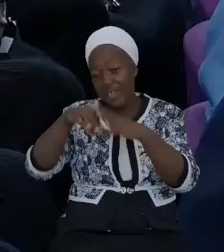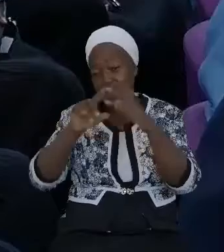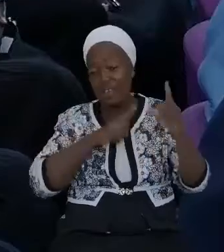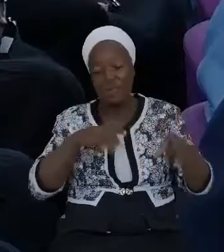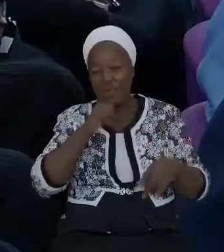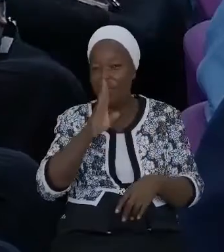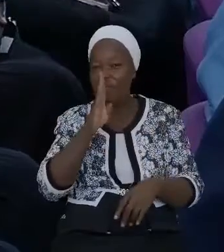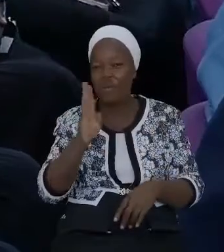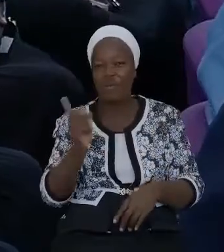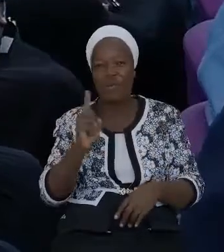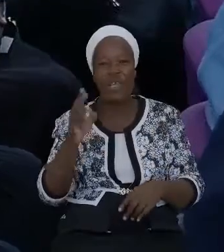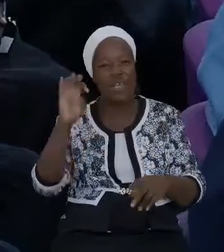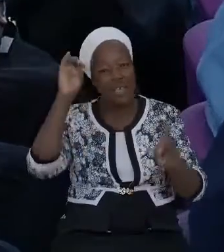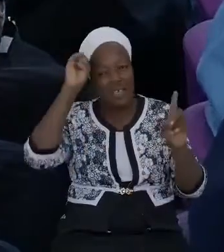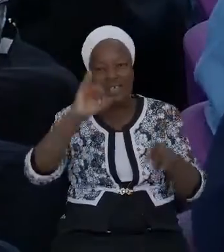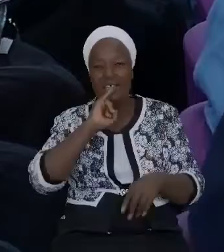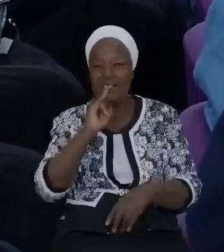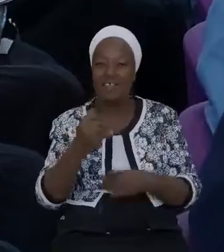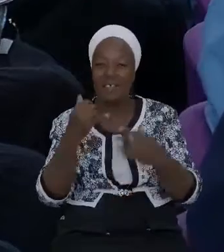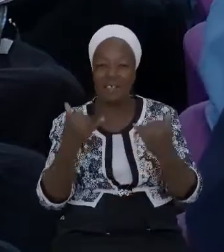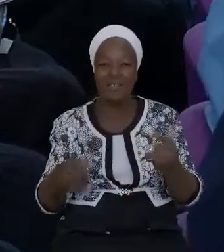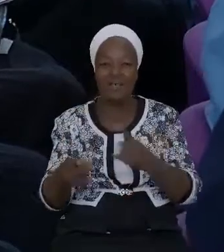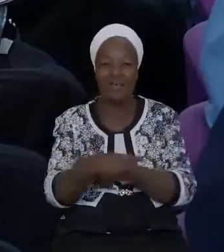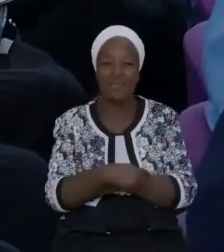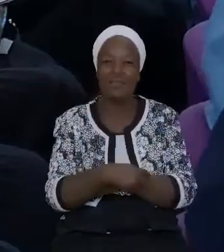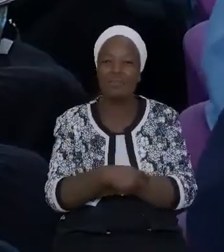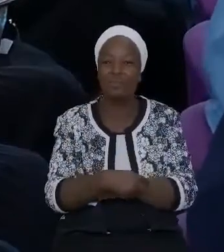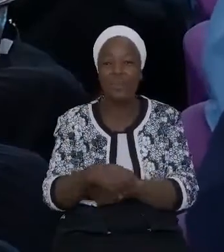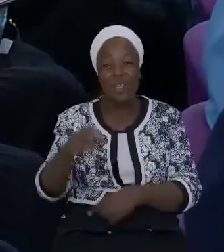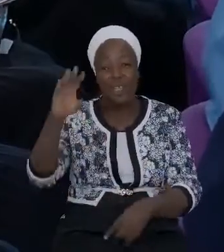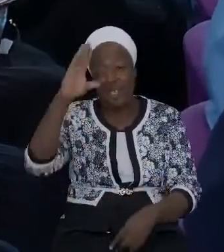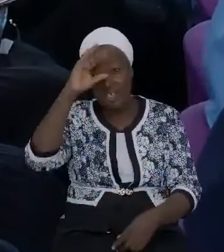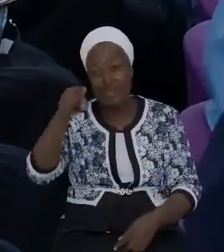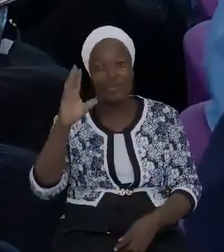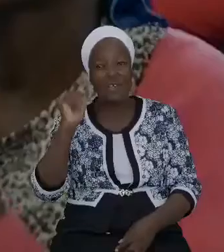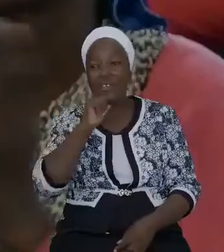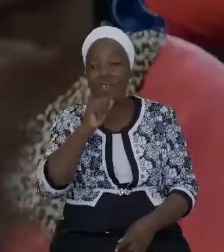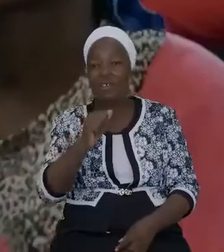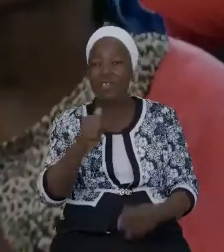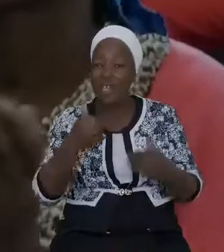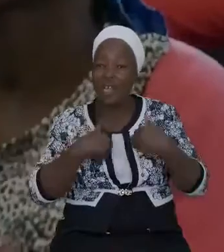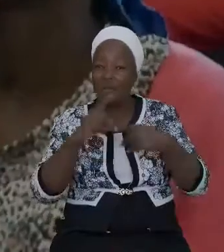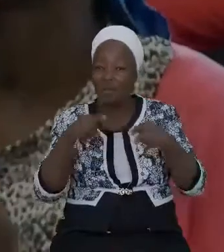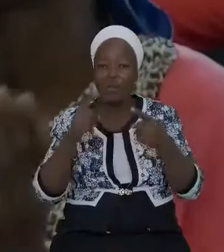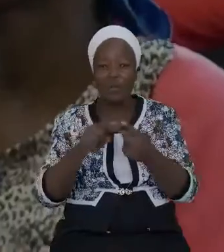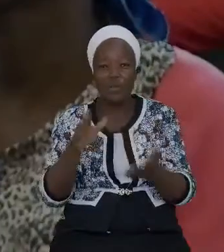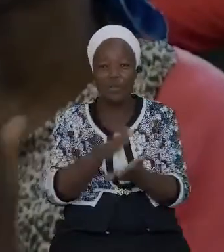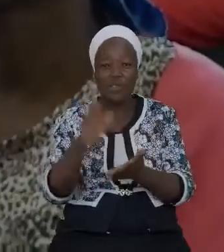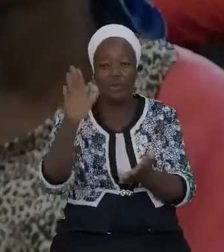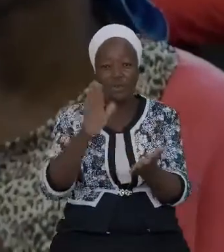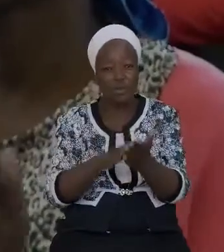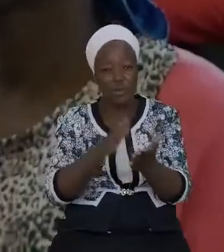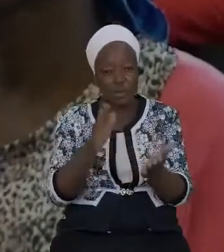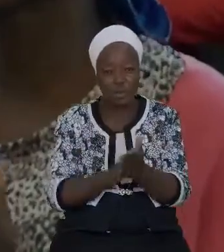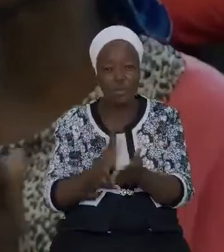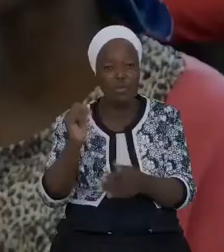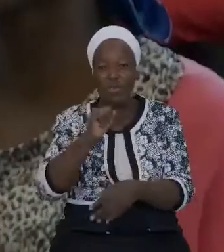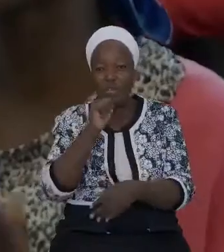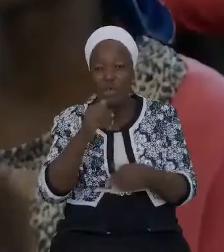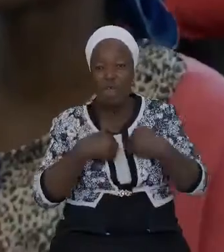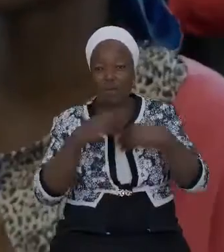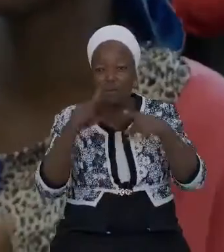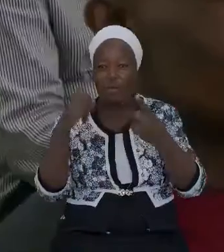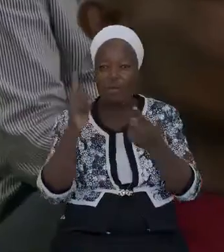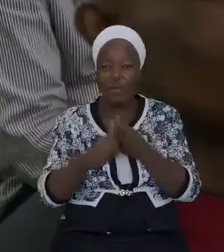today. I will not have gone to secondary school. I would not have gone